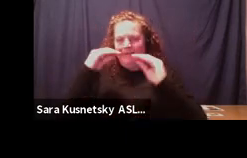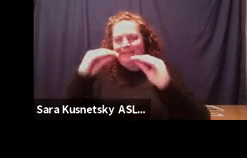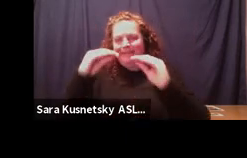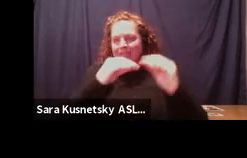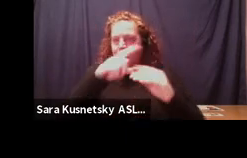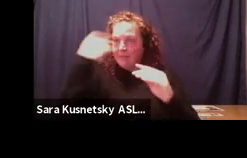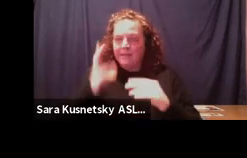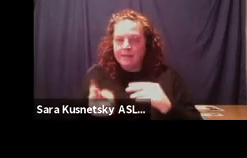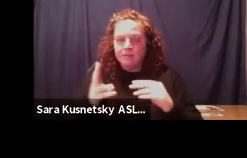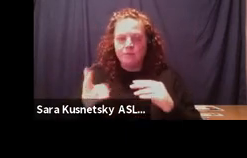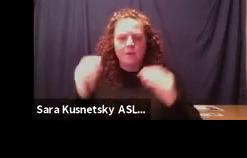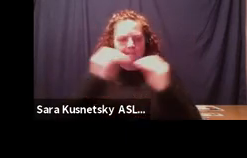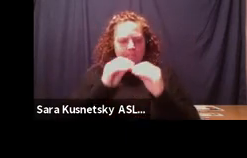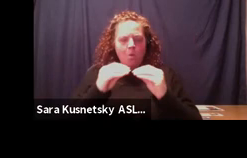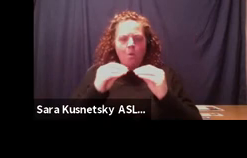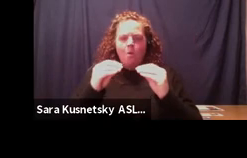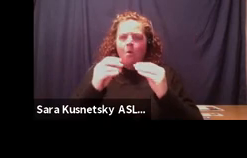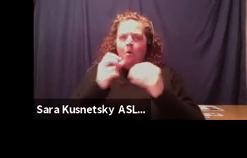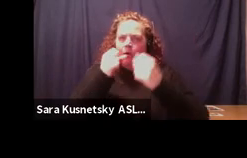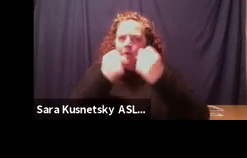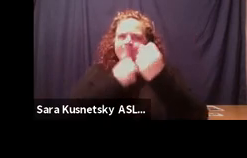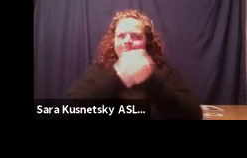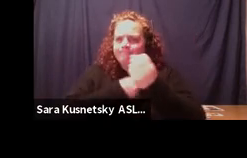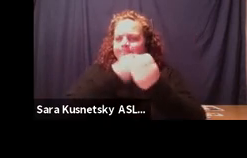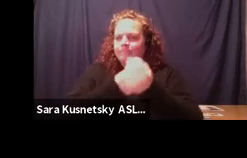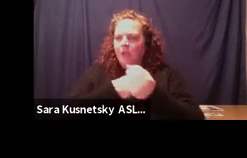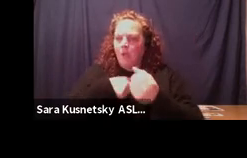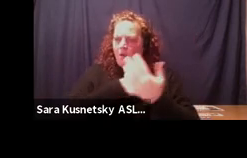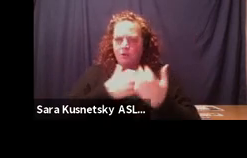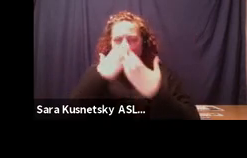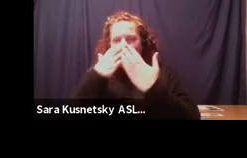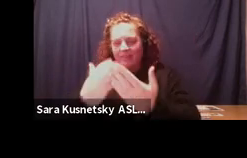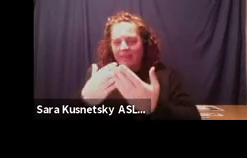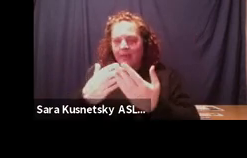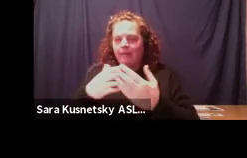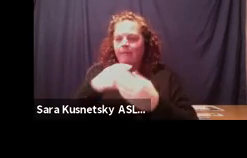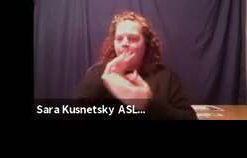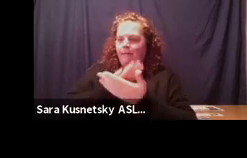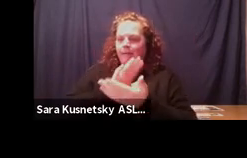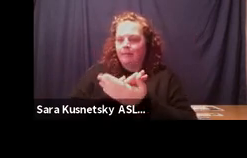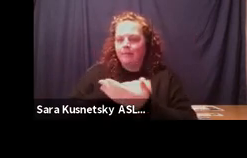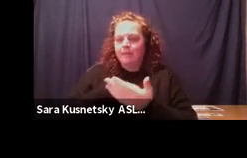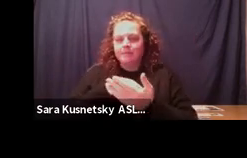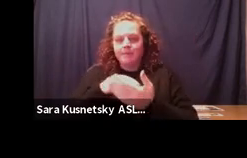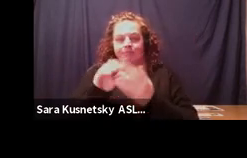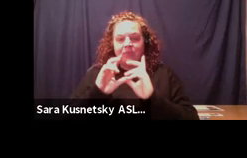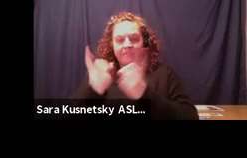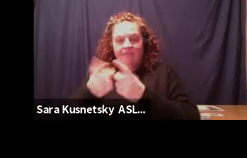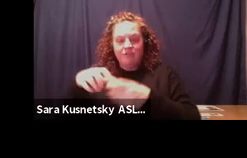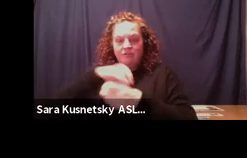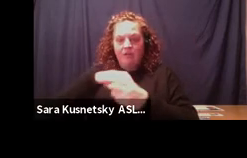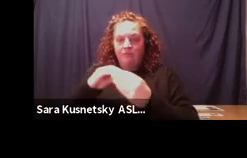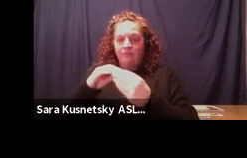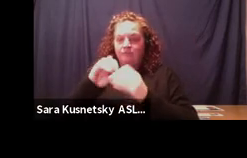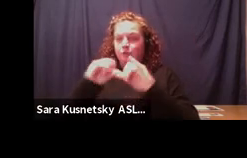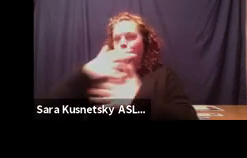a more just future. I want to thank the Division of Academics and the Division of Equity Strategy and Opportunity Gaps for partnering to create a